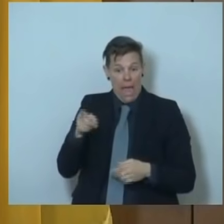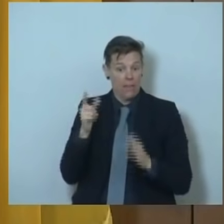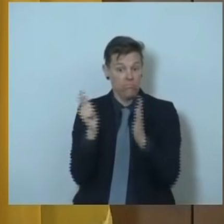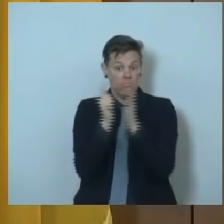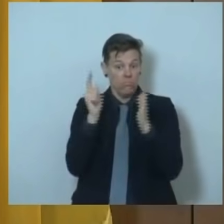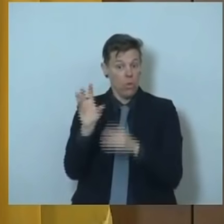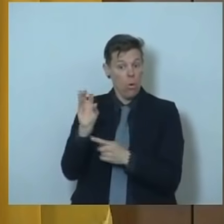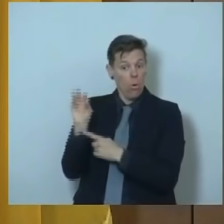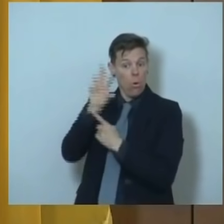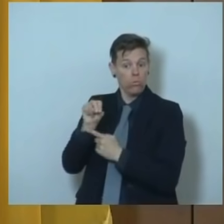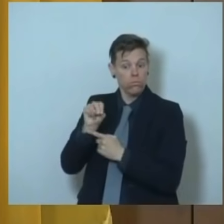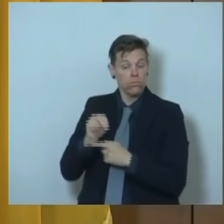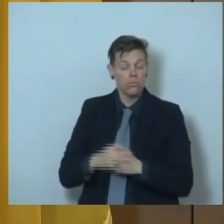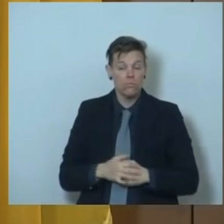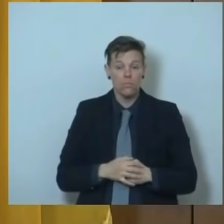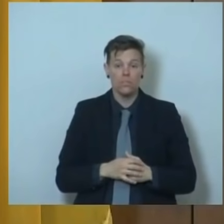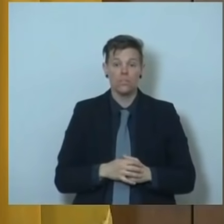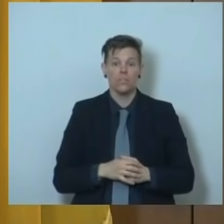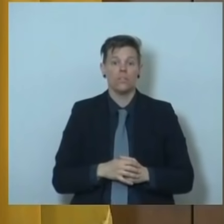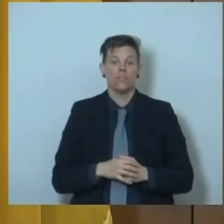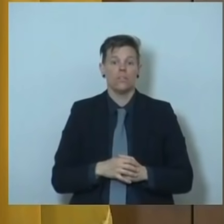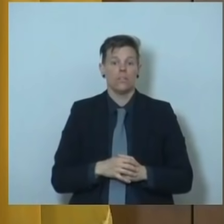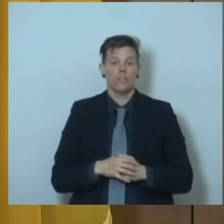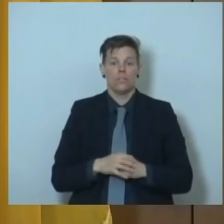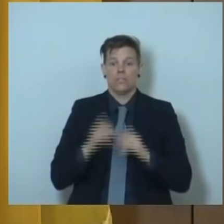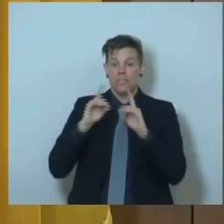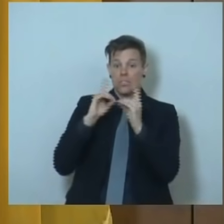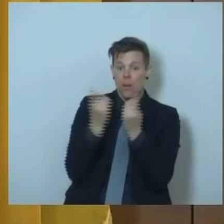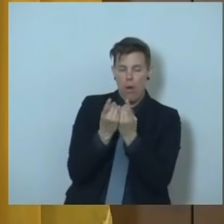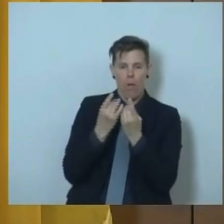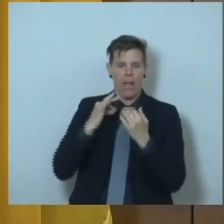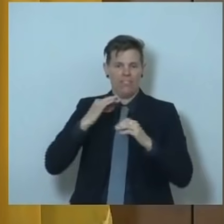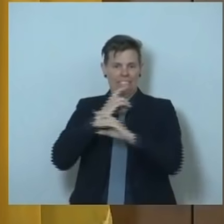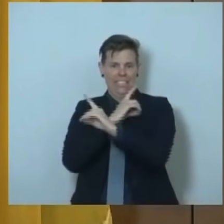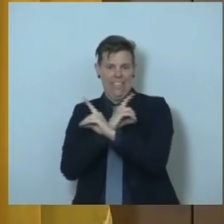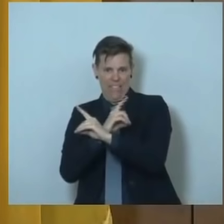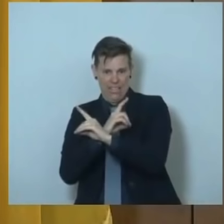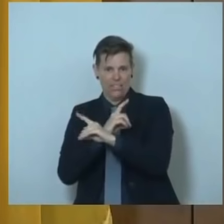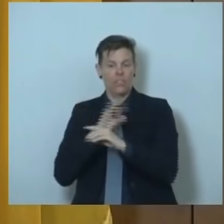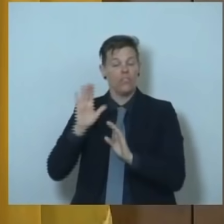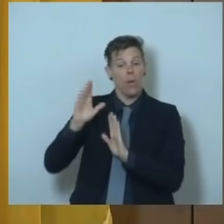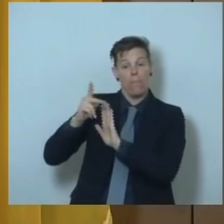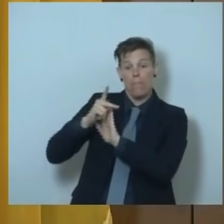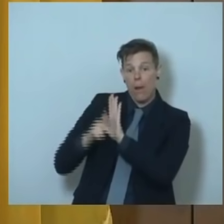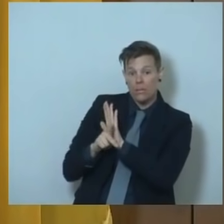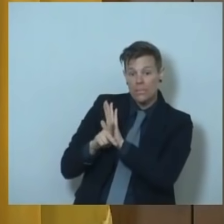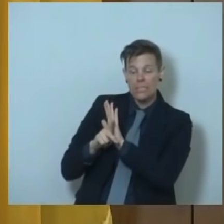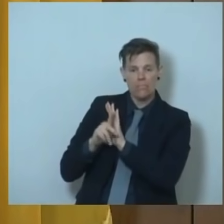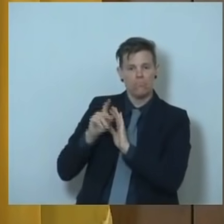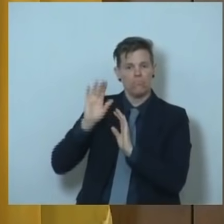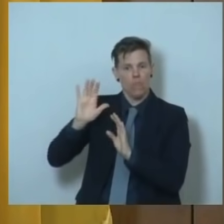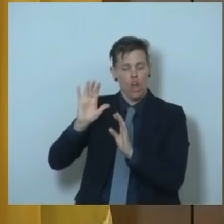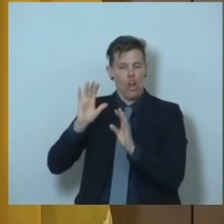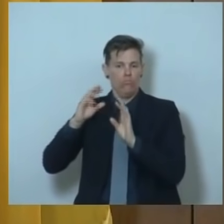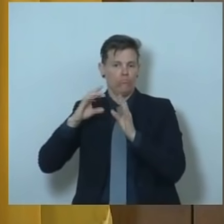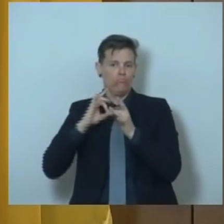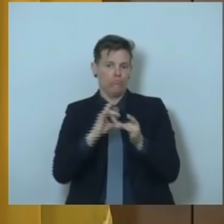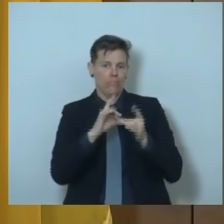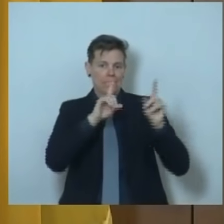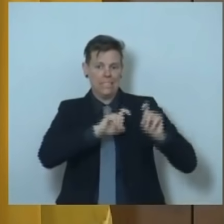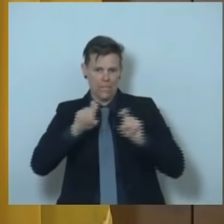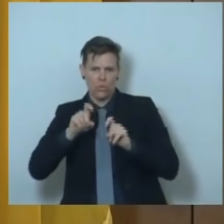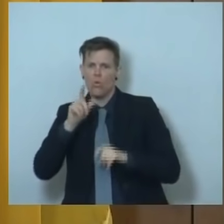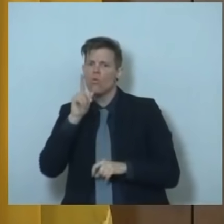the Department of Defense protocol for testing is only people who are symptomatic. Now